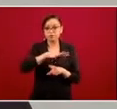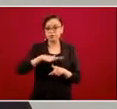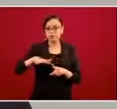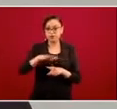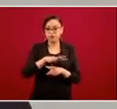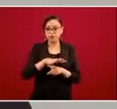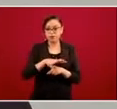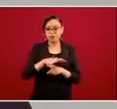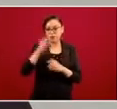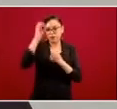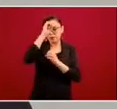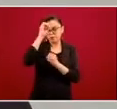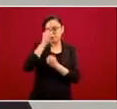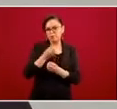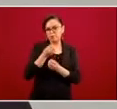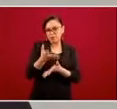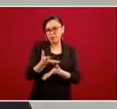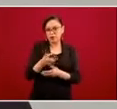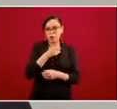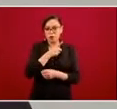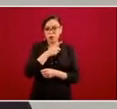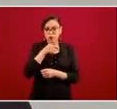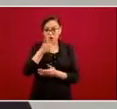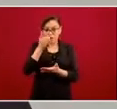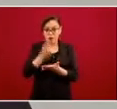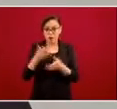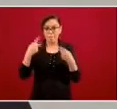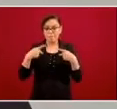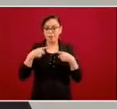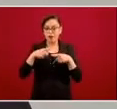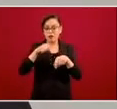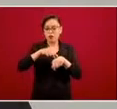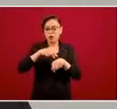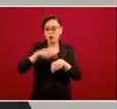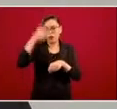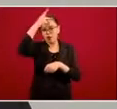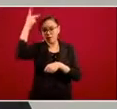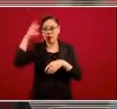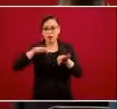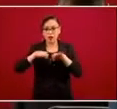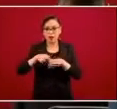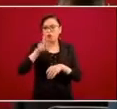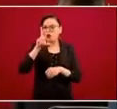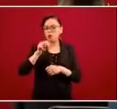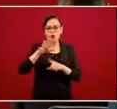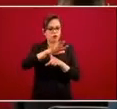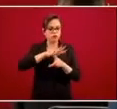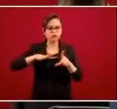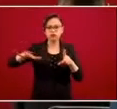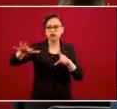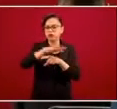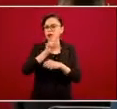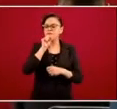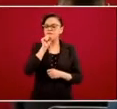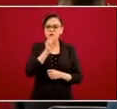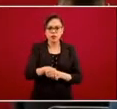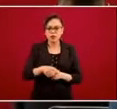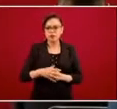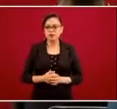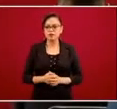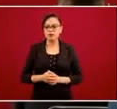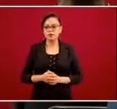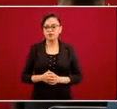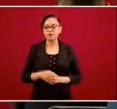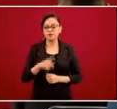emergency situations amidst the COVID-19 health emergency, and this document was uploaded to the